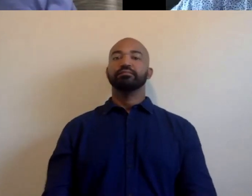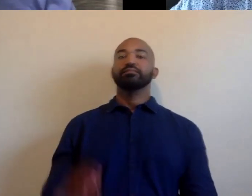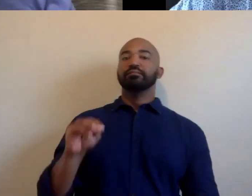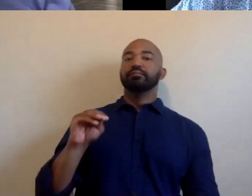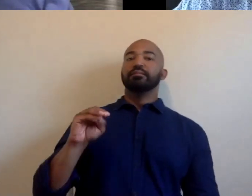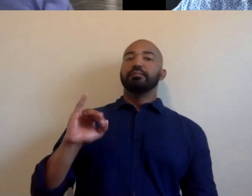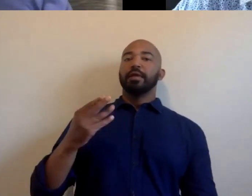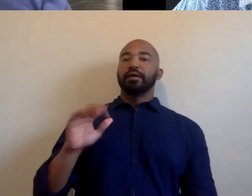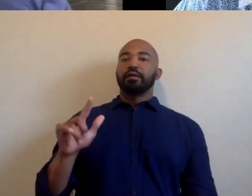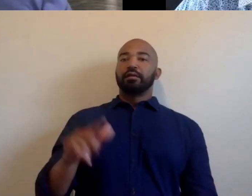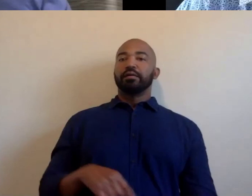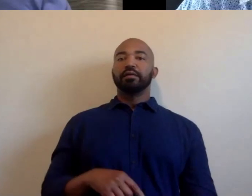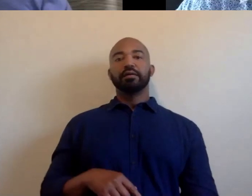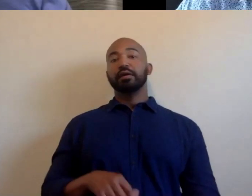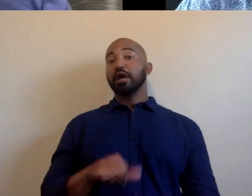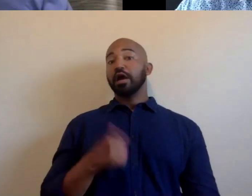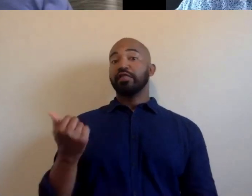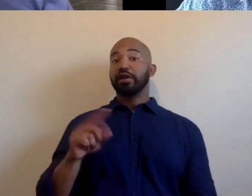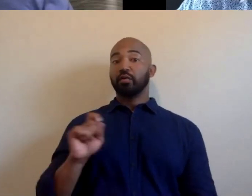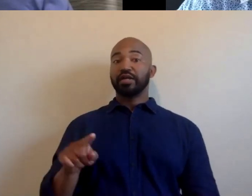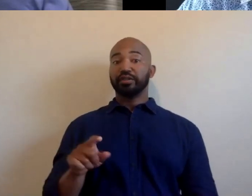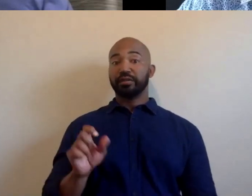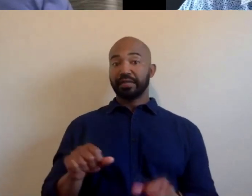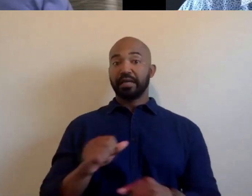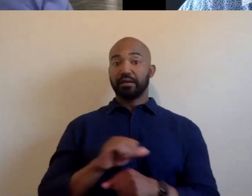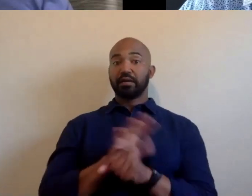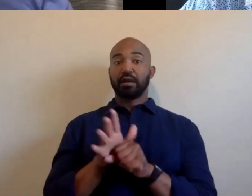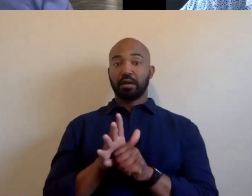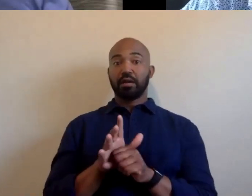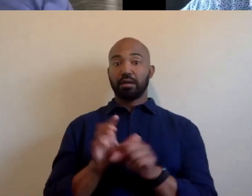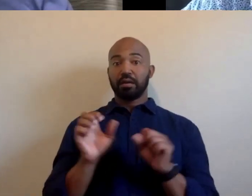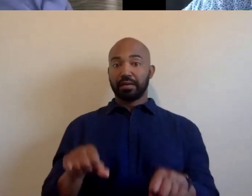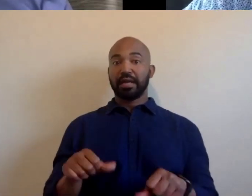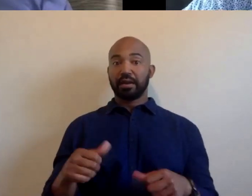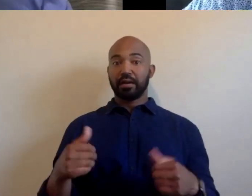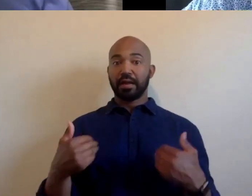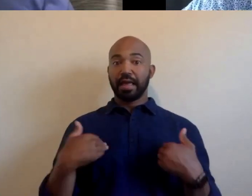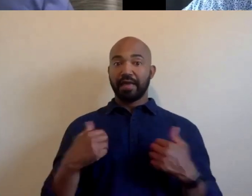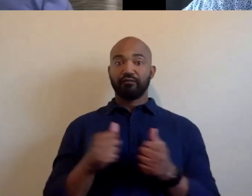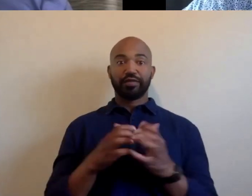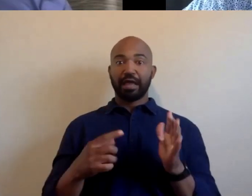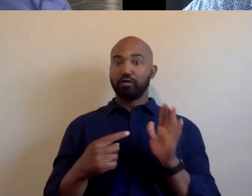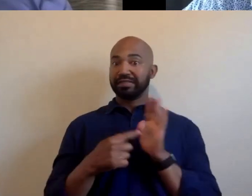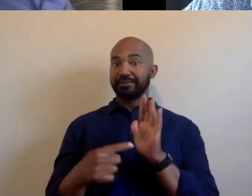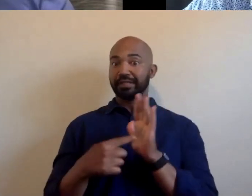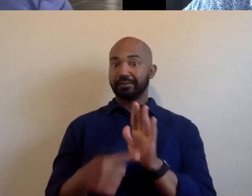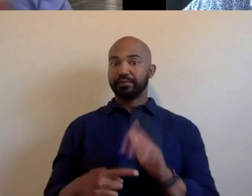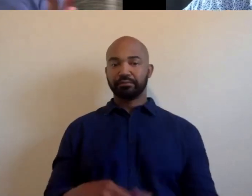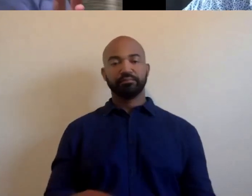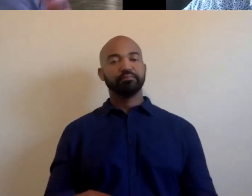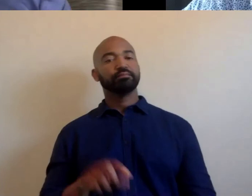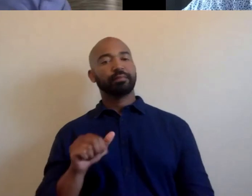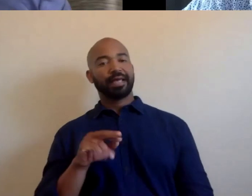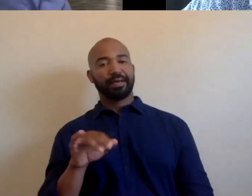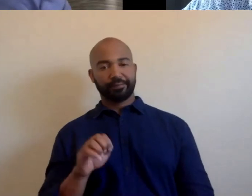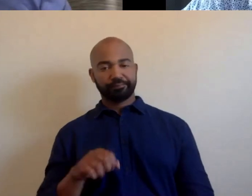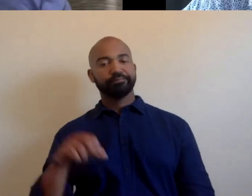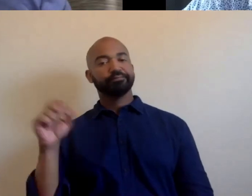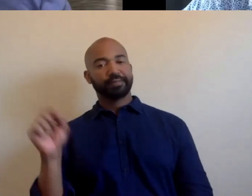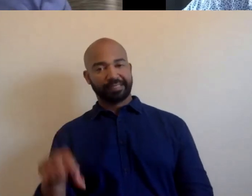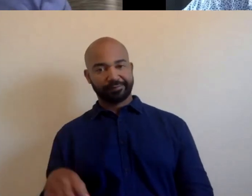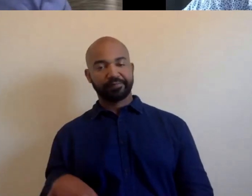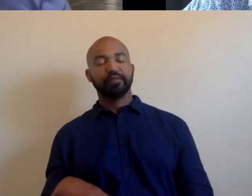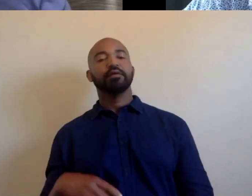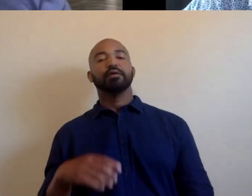in here it relates, which is, can you have COVID-19 without having any symptoms? Absolutely. And I think that the studies have really shown